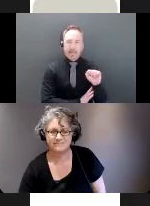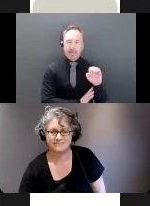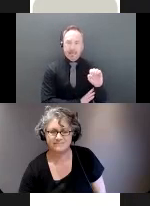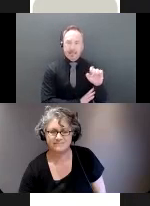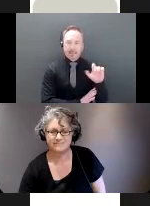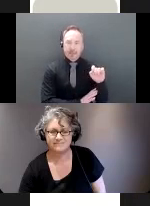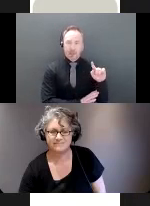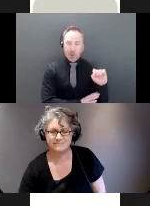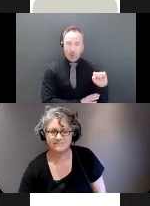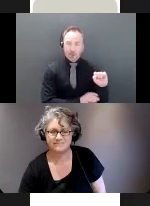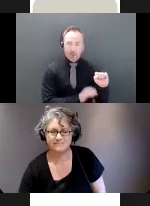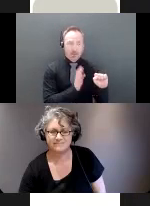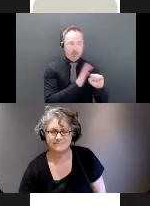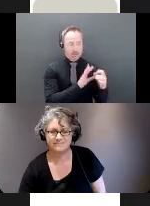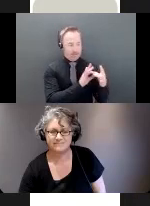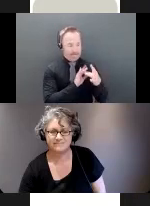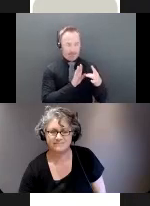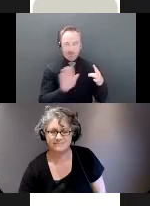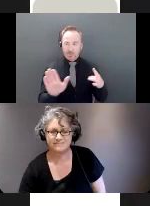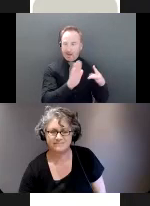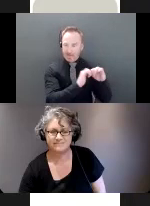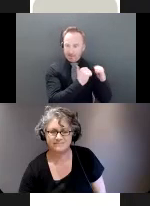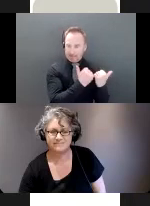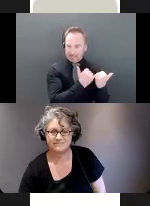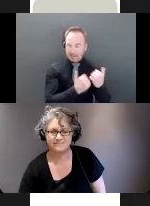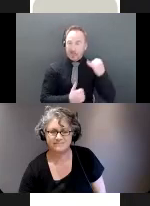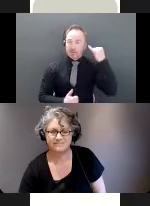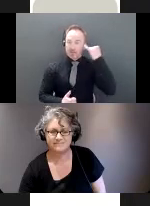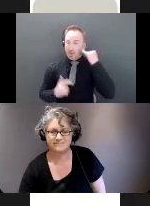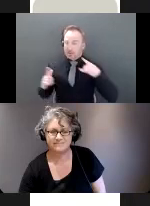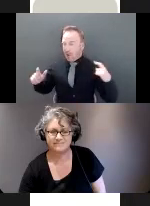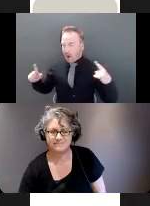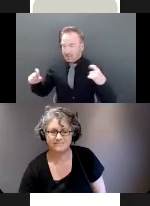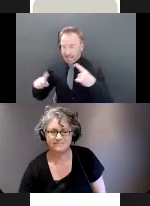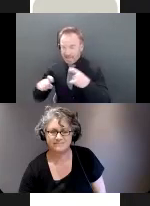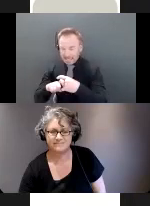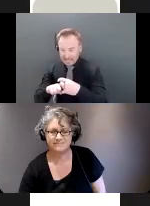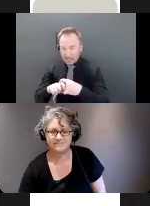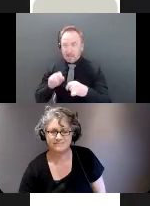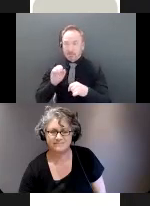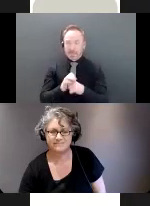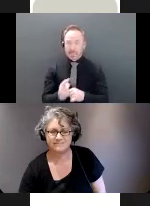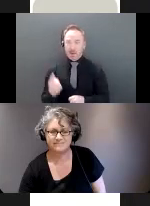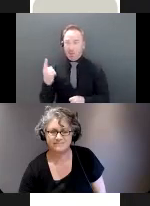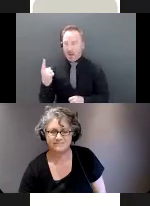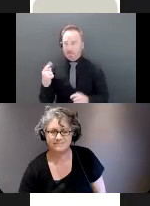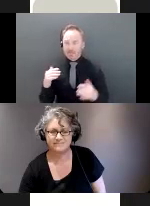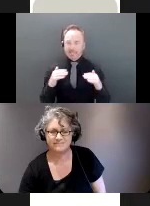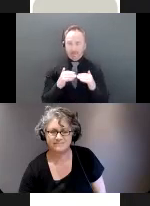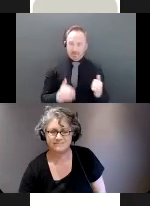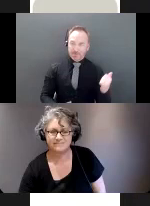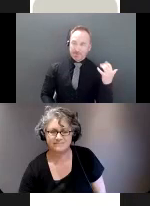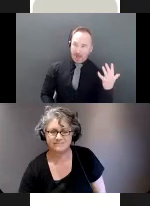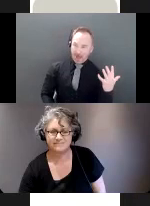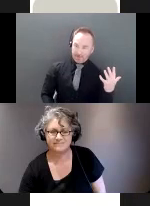case might count as multiple other cases. So if you have a max caseload of